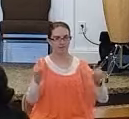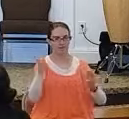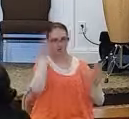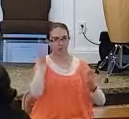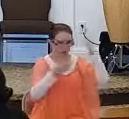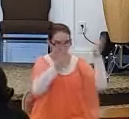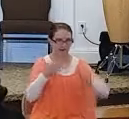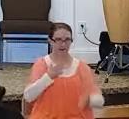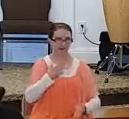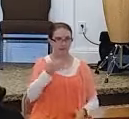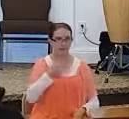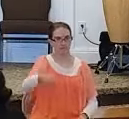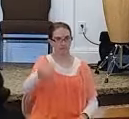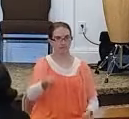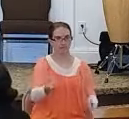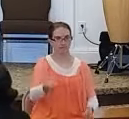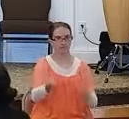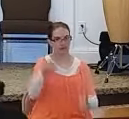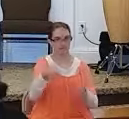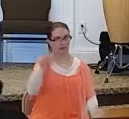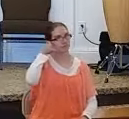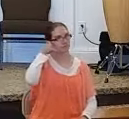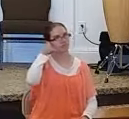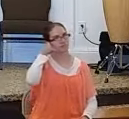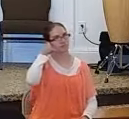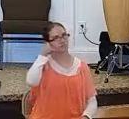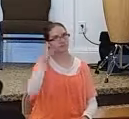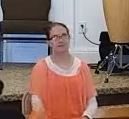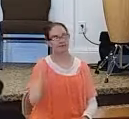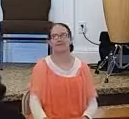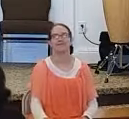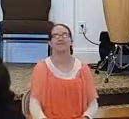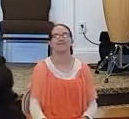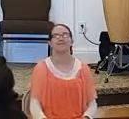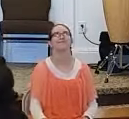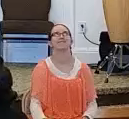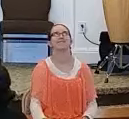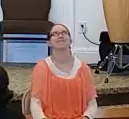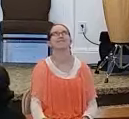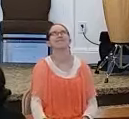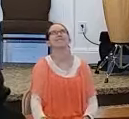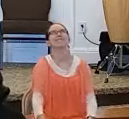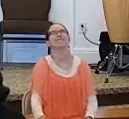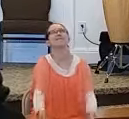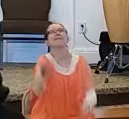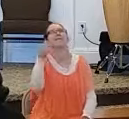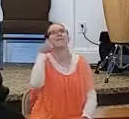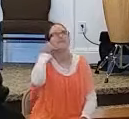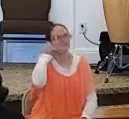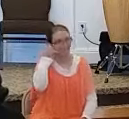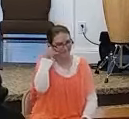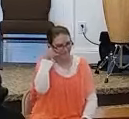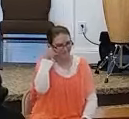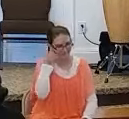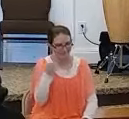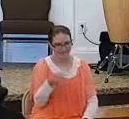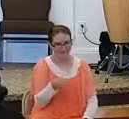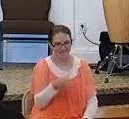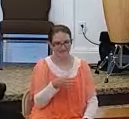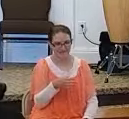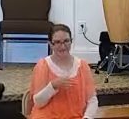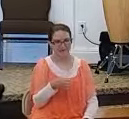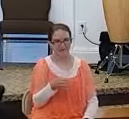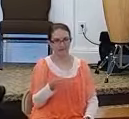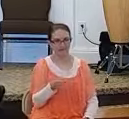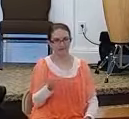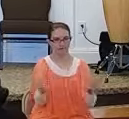situation I'm in. I can pick them up, pick up a phone and call them. I pick them up. Pick up a phone and call them. And they would be